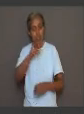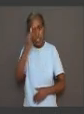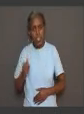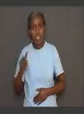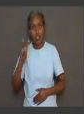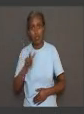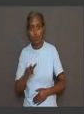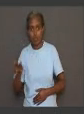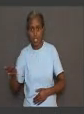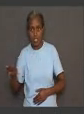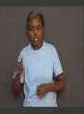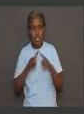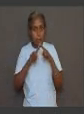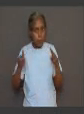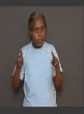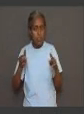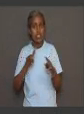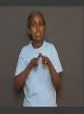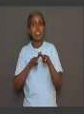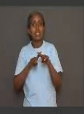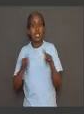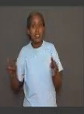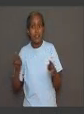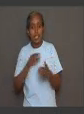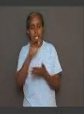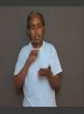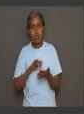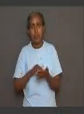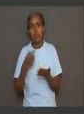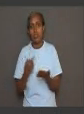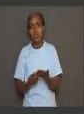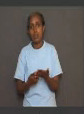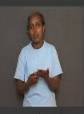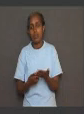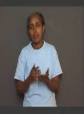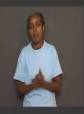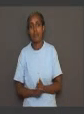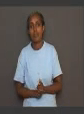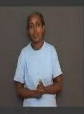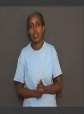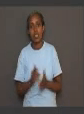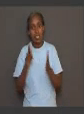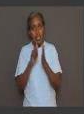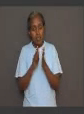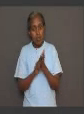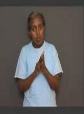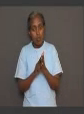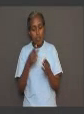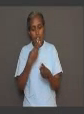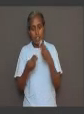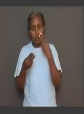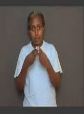vectors, but the difference between them as well. The rules of arithmetic